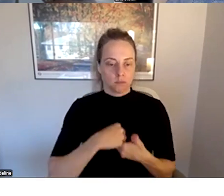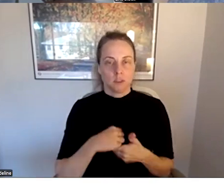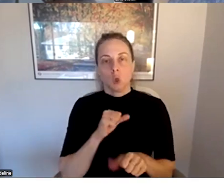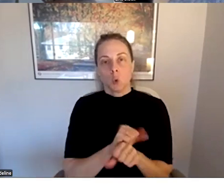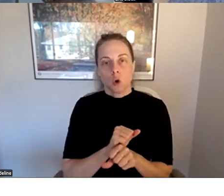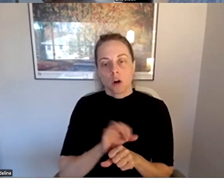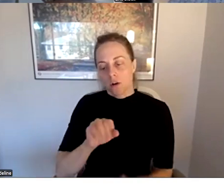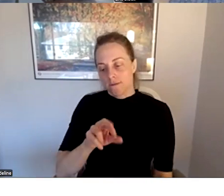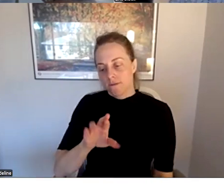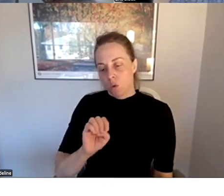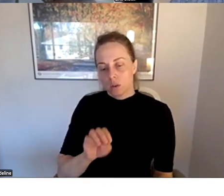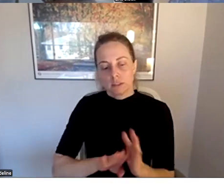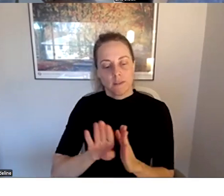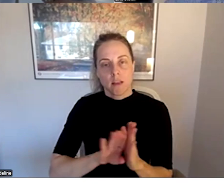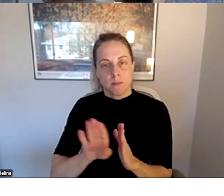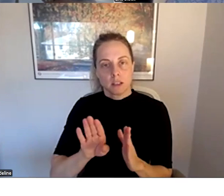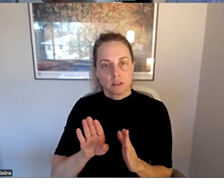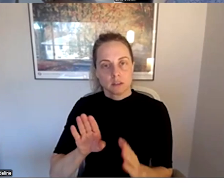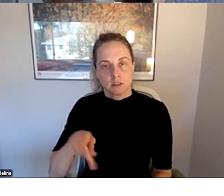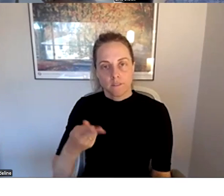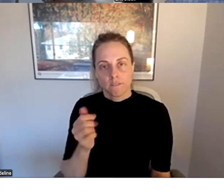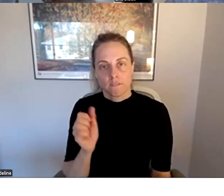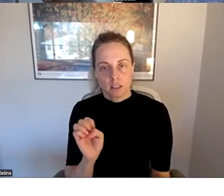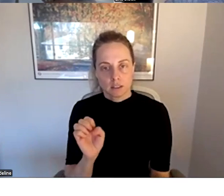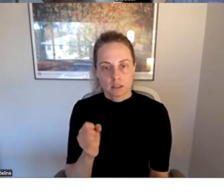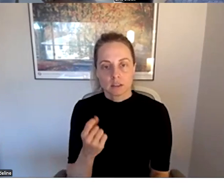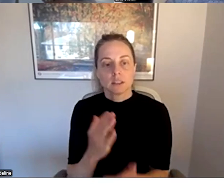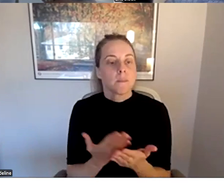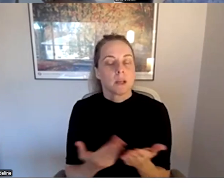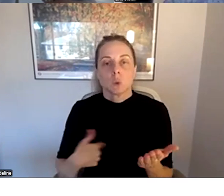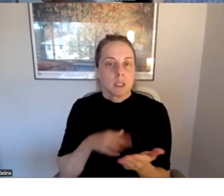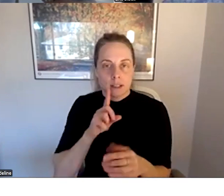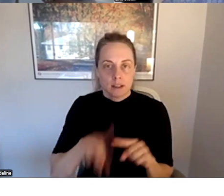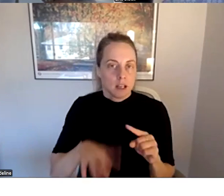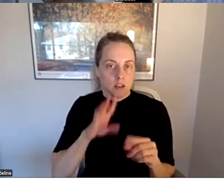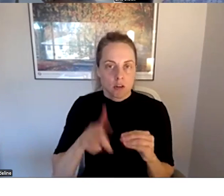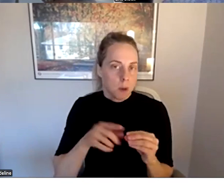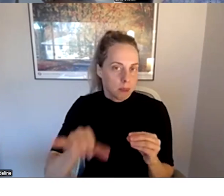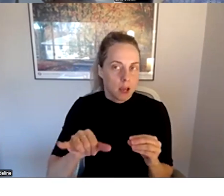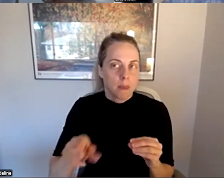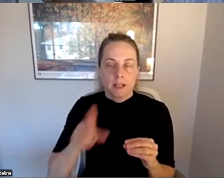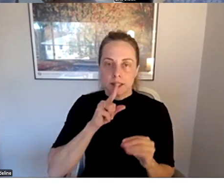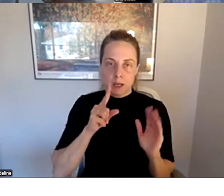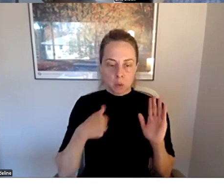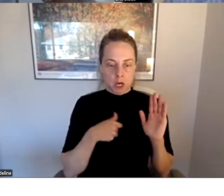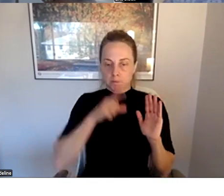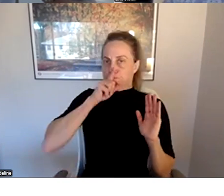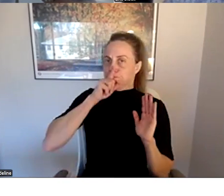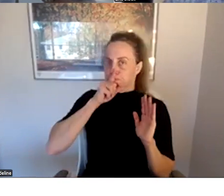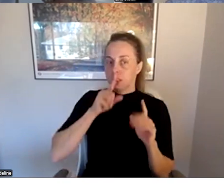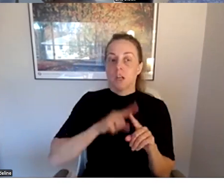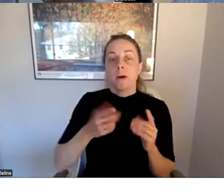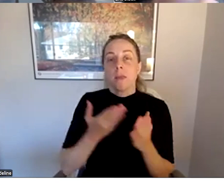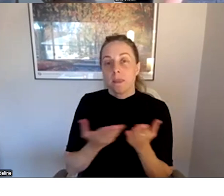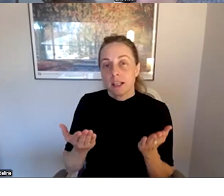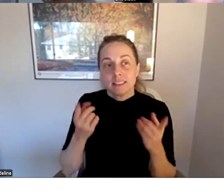phase place. Some of it can't talk about it. They swore us to secrecy. But the things that are happening in augmented reality